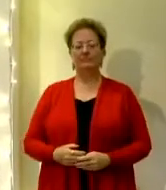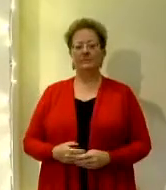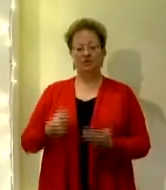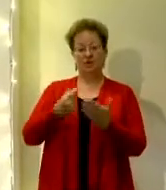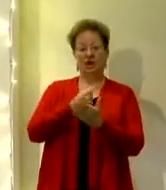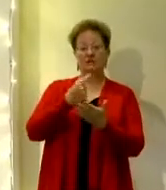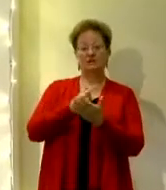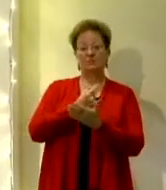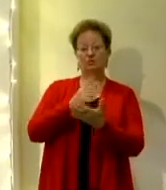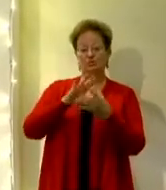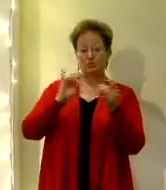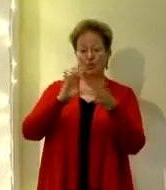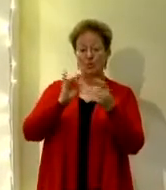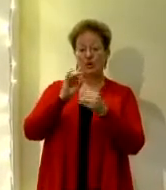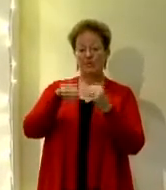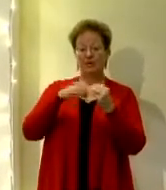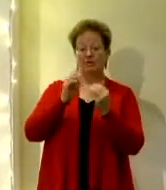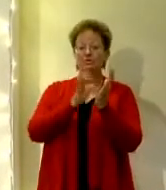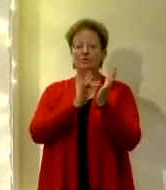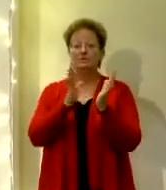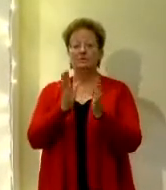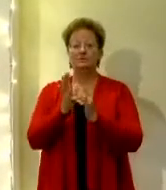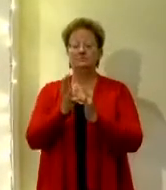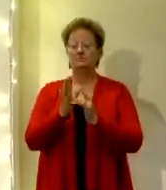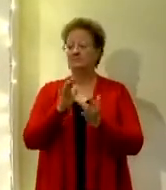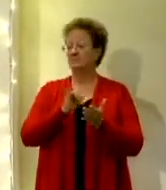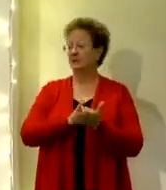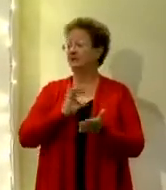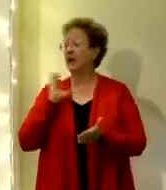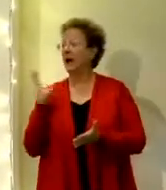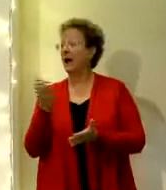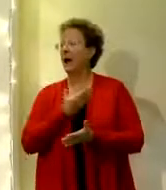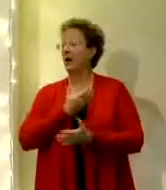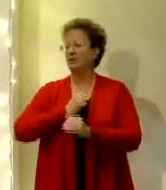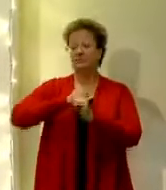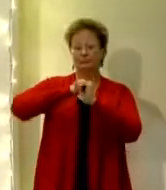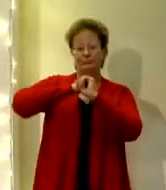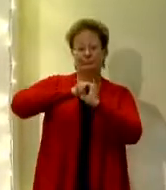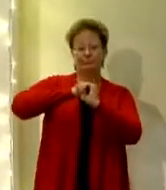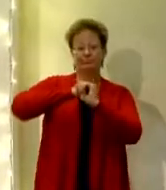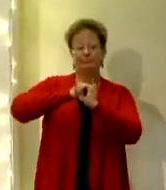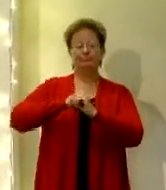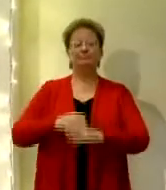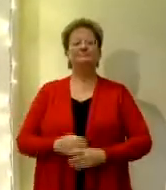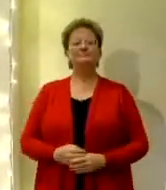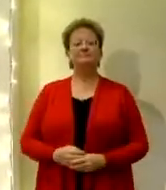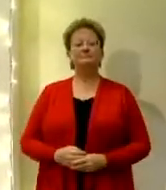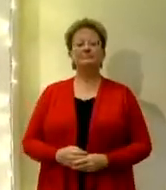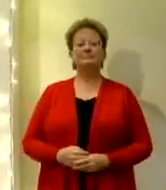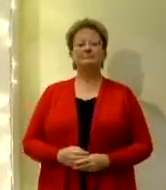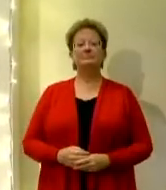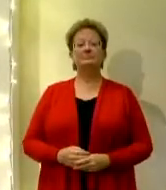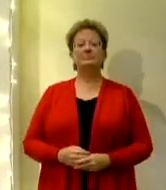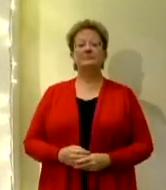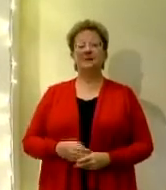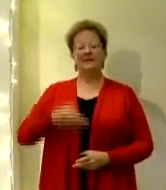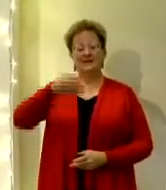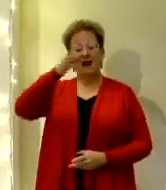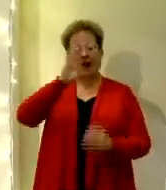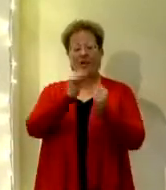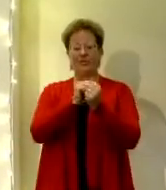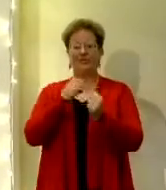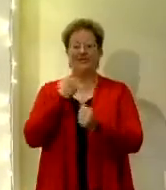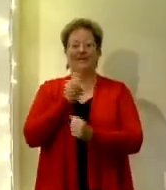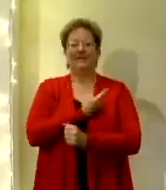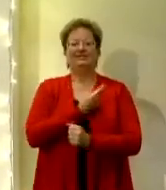gospel. Maybe that's our job. To guard and protect this gospel truth that Emmanuel, God with